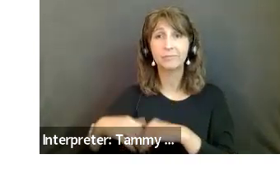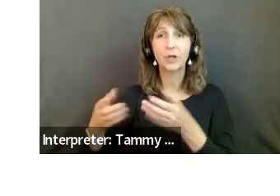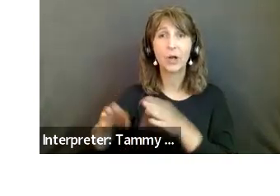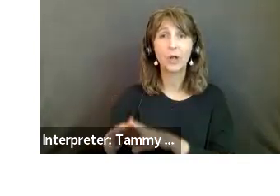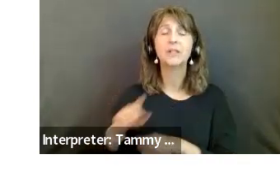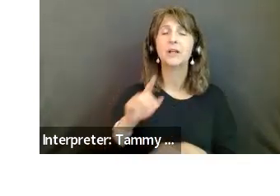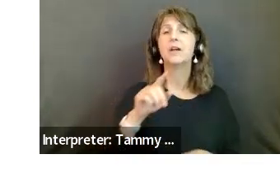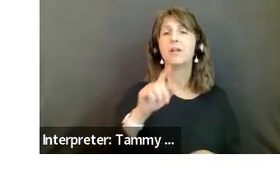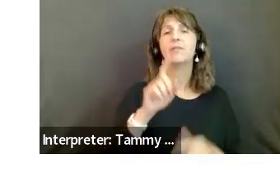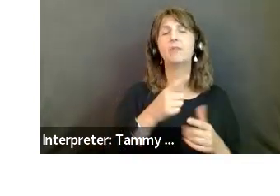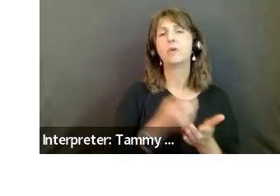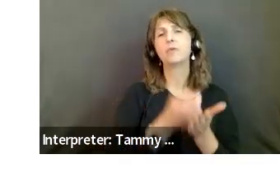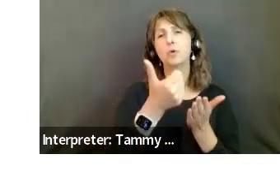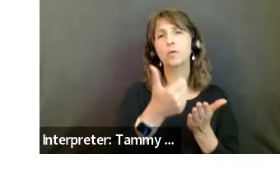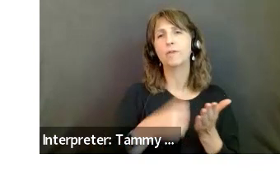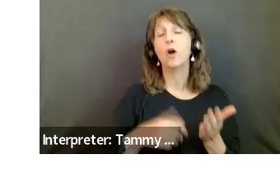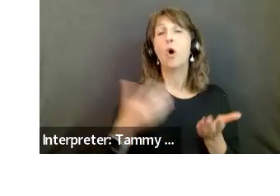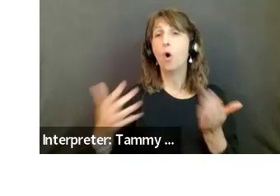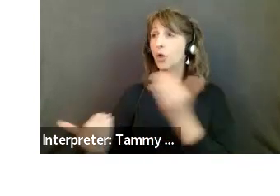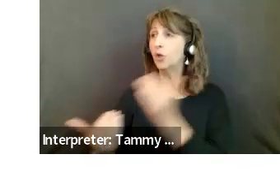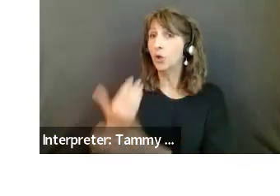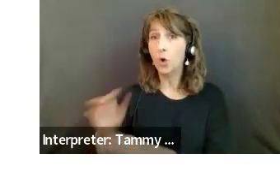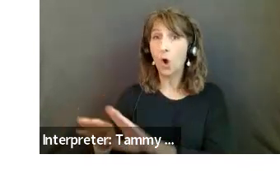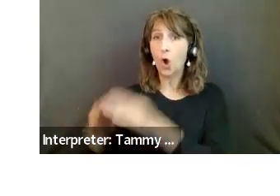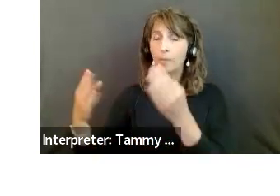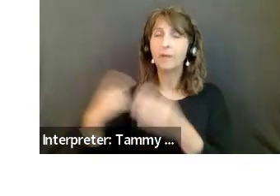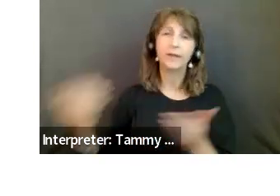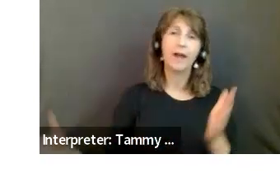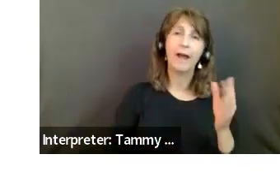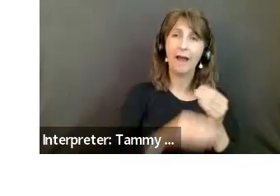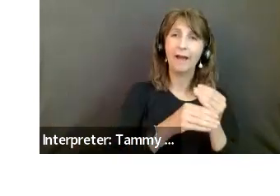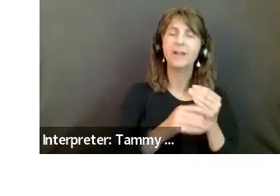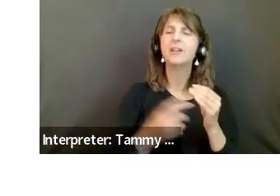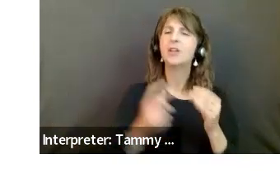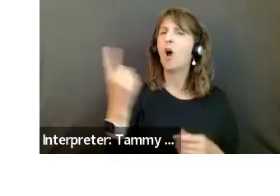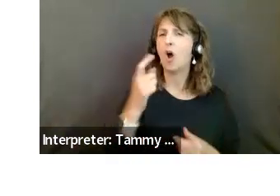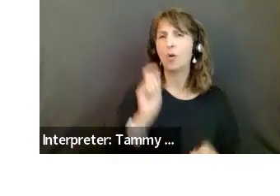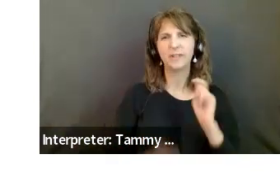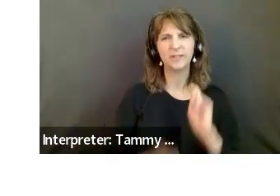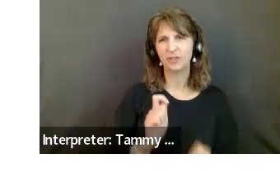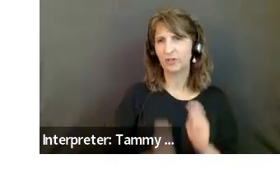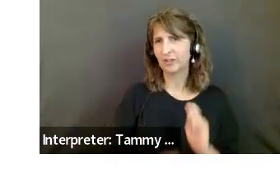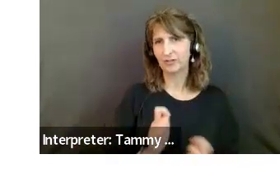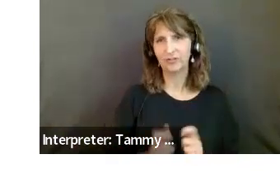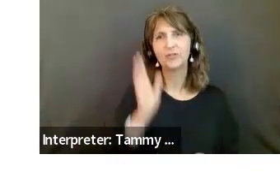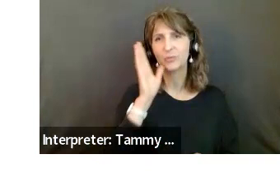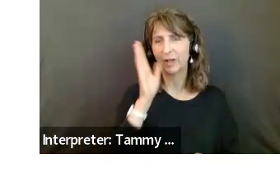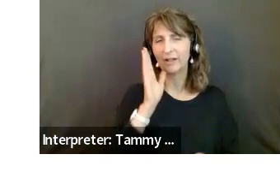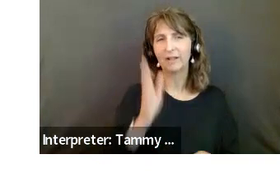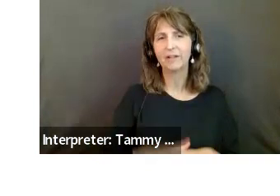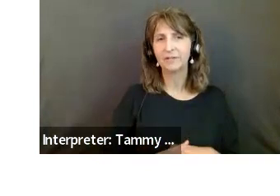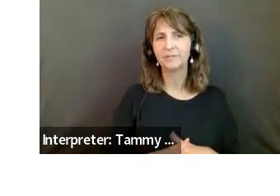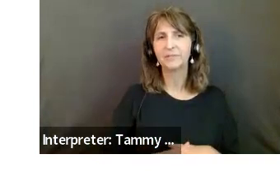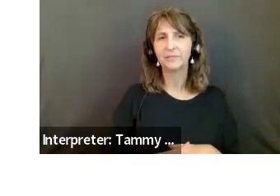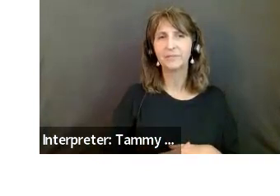if a center is closed or a new one is opened or one has changed the services they offer, that we update it as quickly as